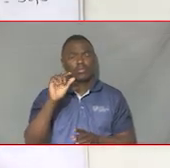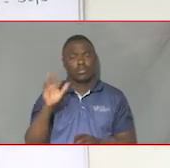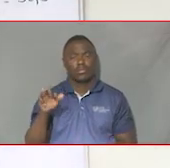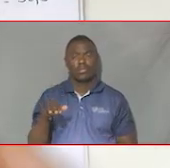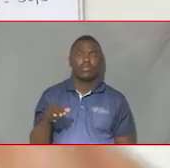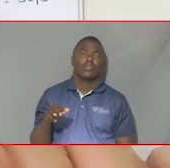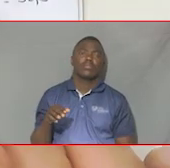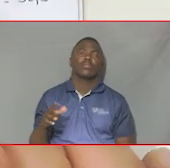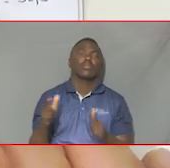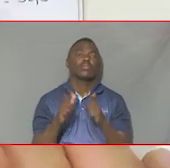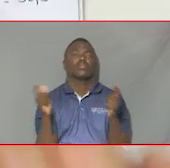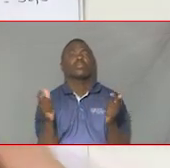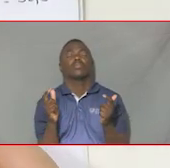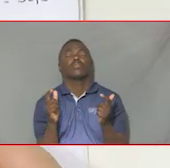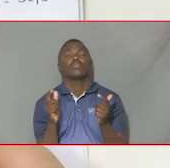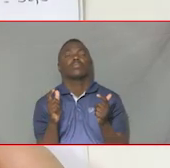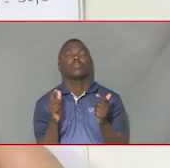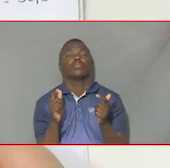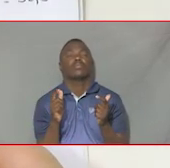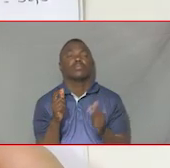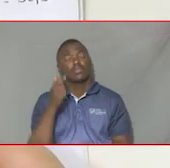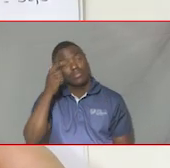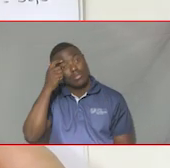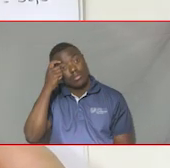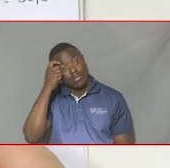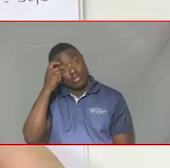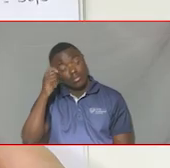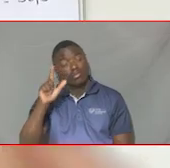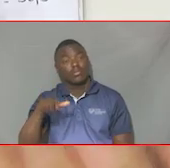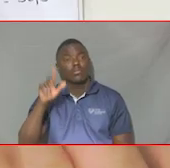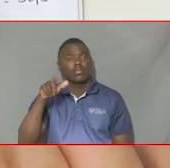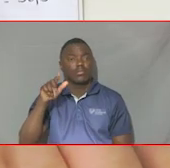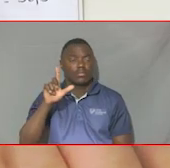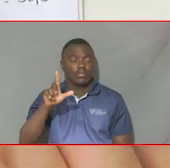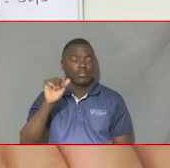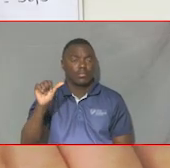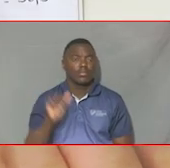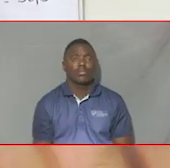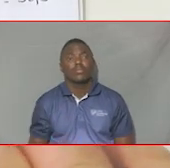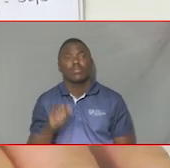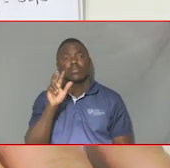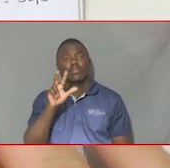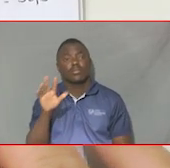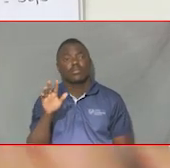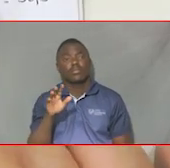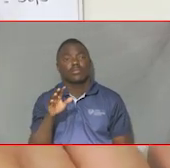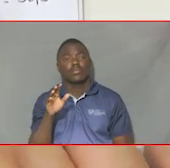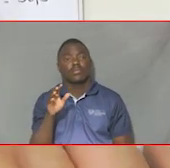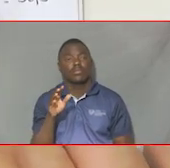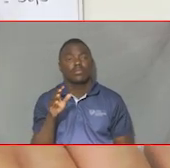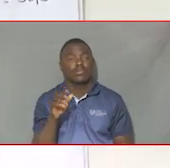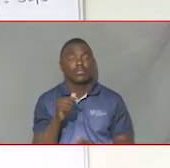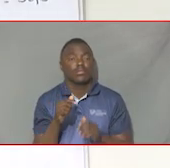The largest value here is 76. Now 85. So it lies between 19